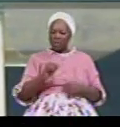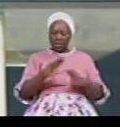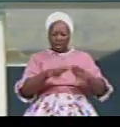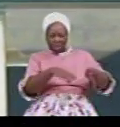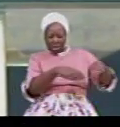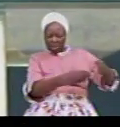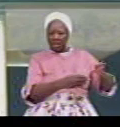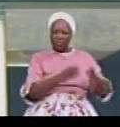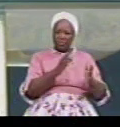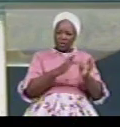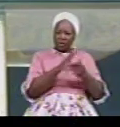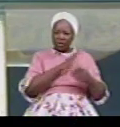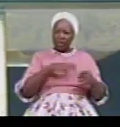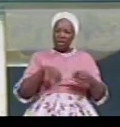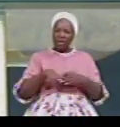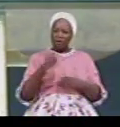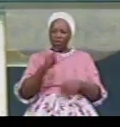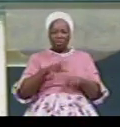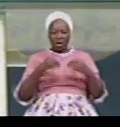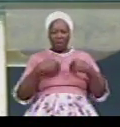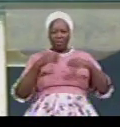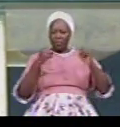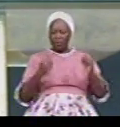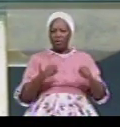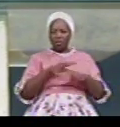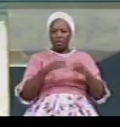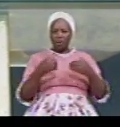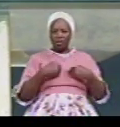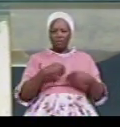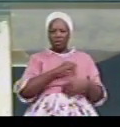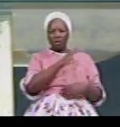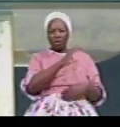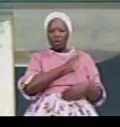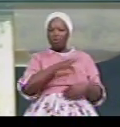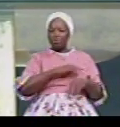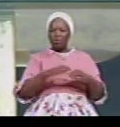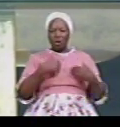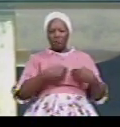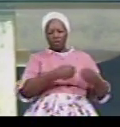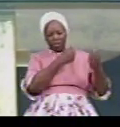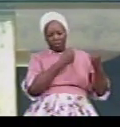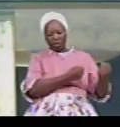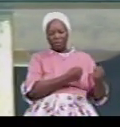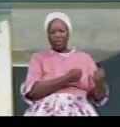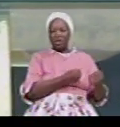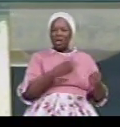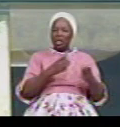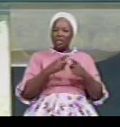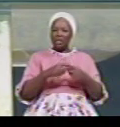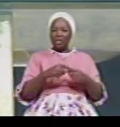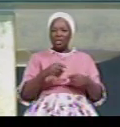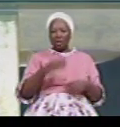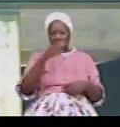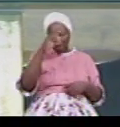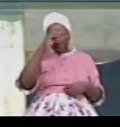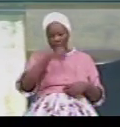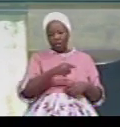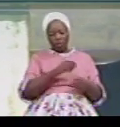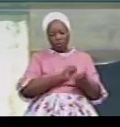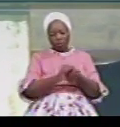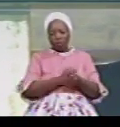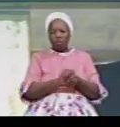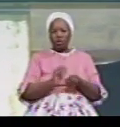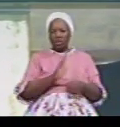power. He didn't have the courage. He washed his hands. I am innocent. He delivered Christ to